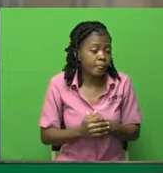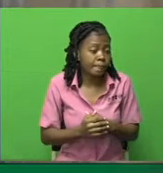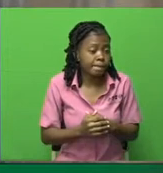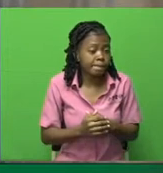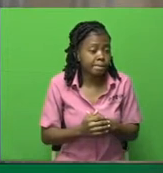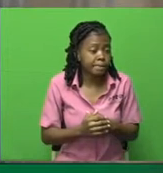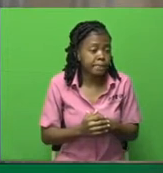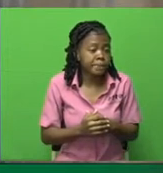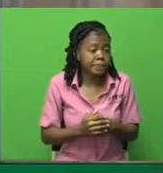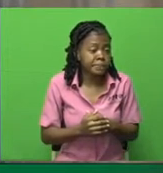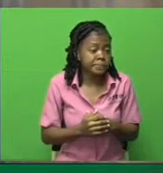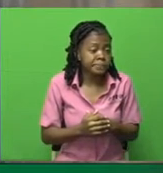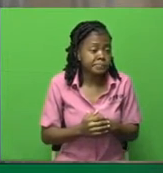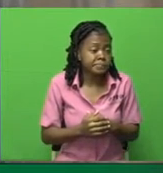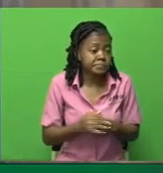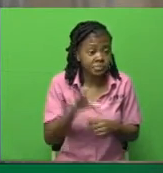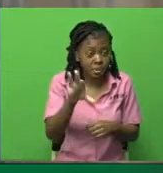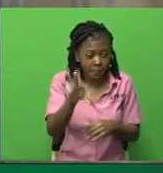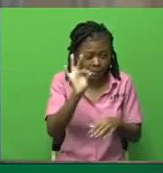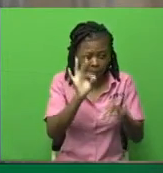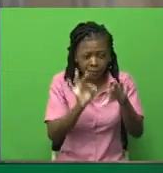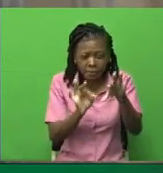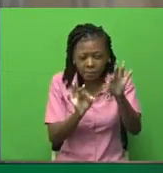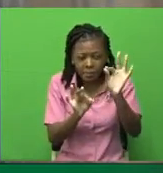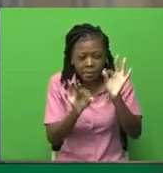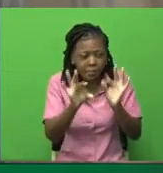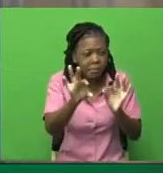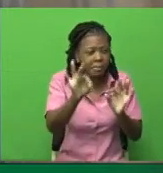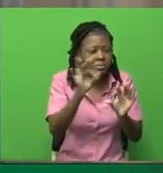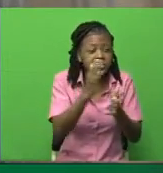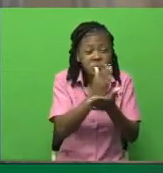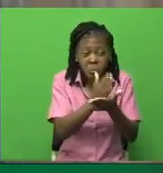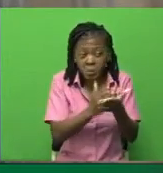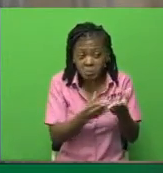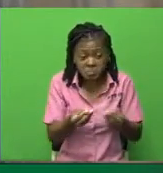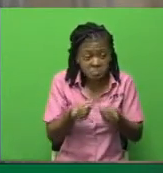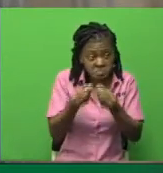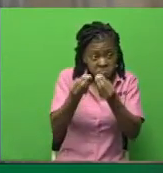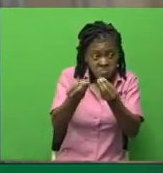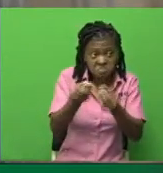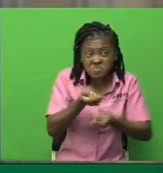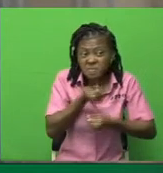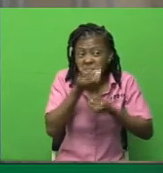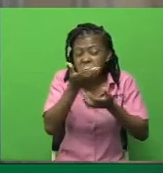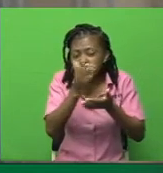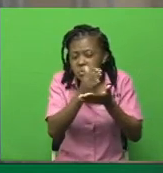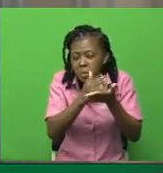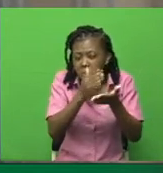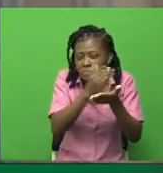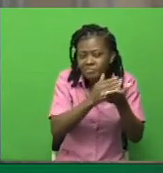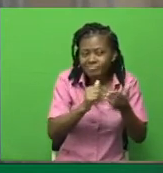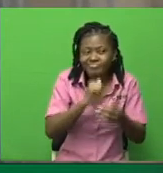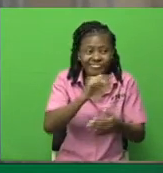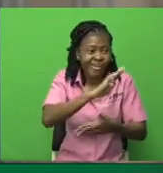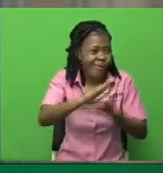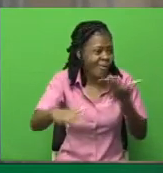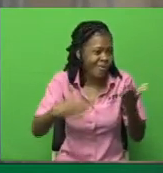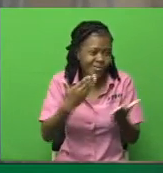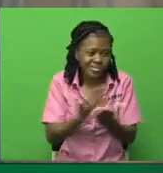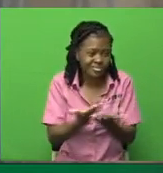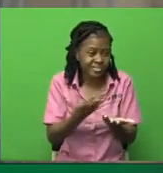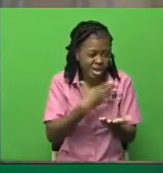cherry-picked the data has been falsified to some extent not necessarily by the minister